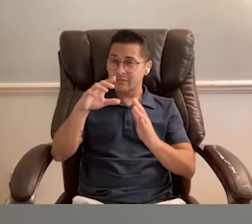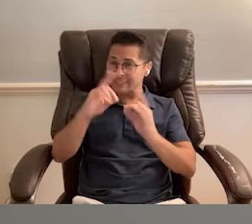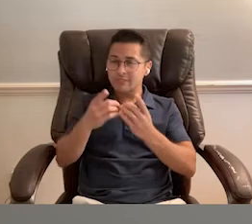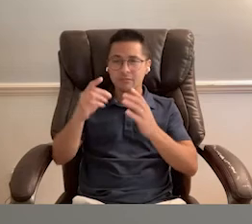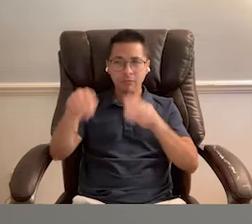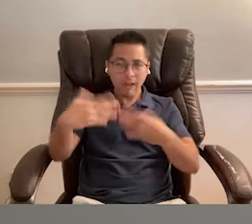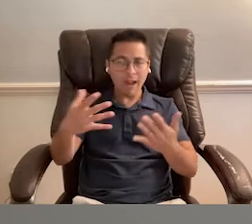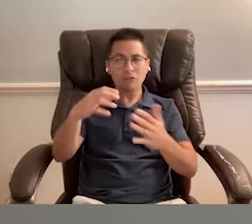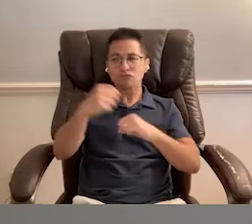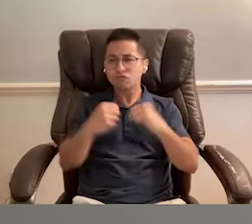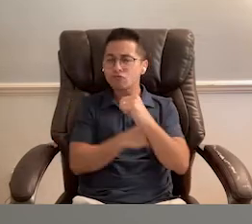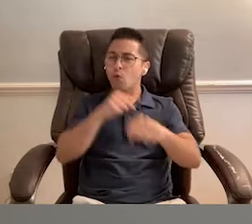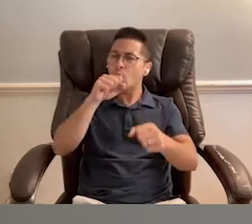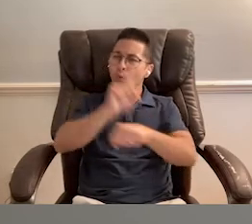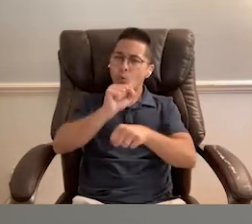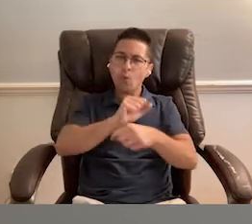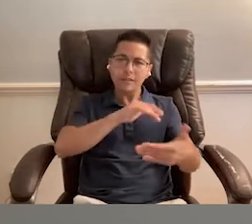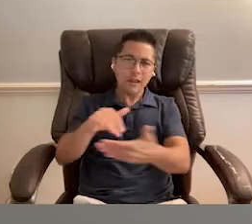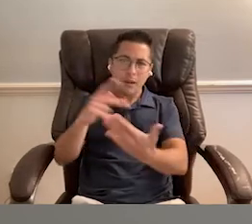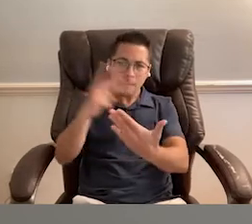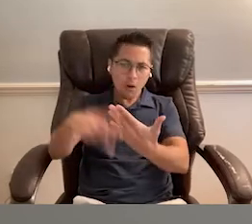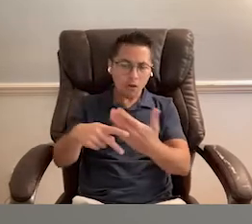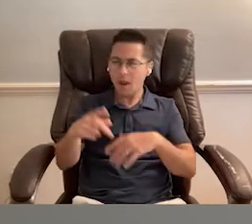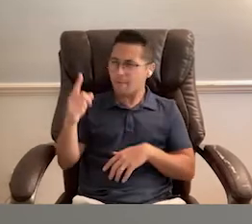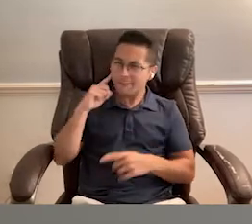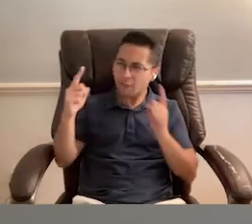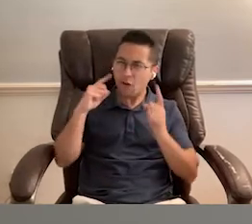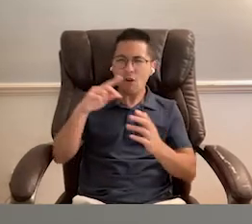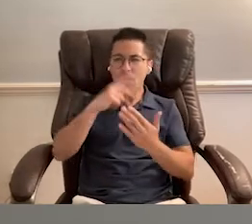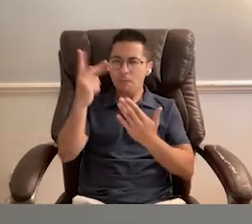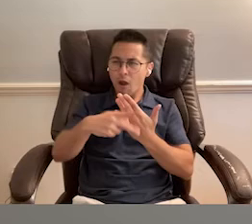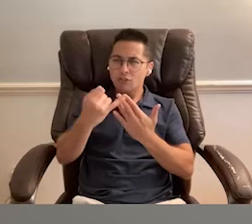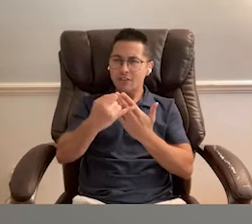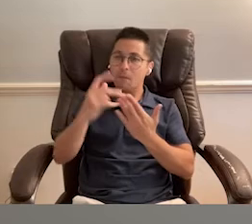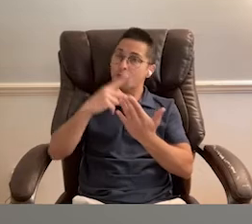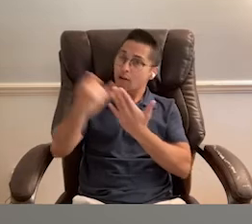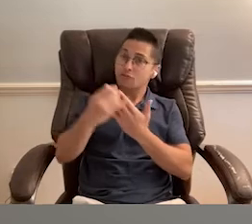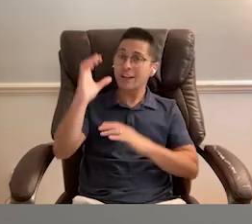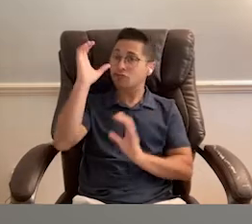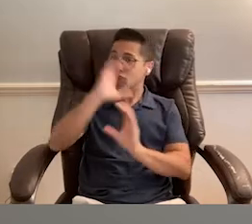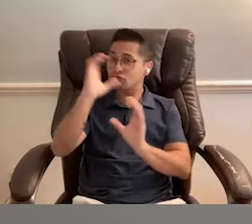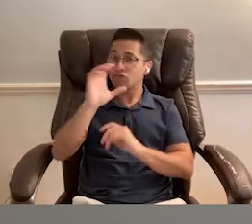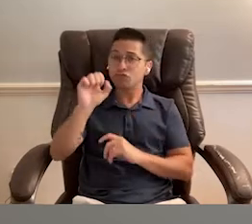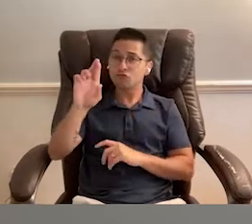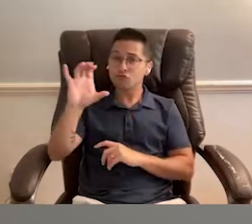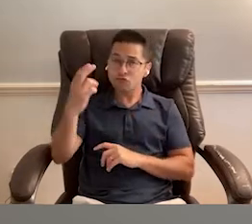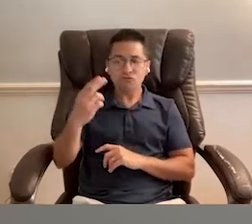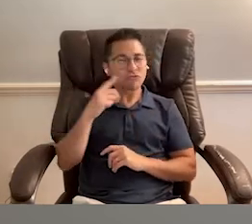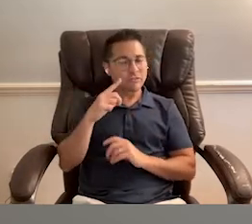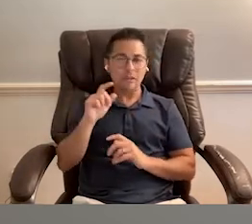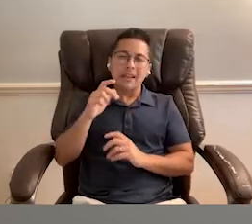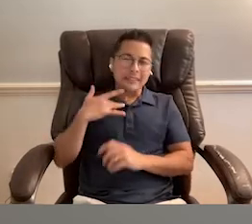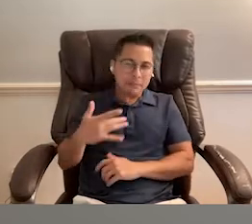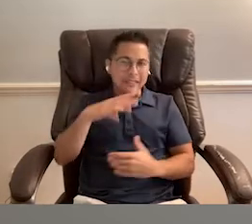So what that is, a program designed, some offer Project Search. Have you all heard of Project Search? Project Search is a really, really cool program. Most of the time it's in